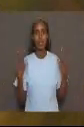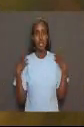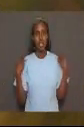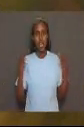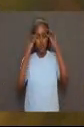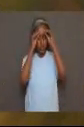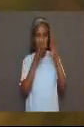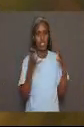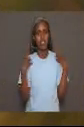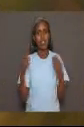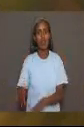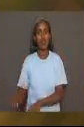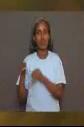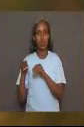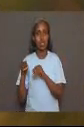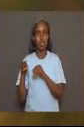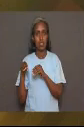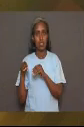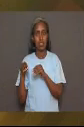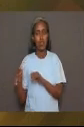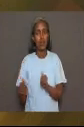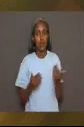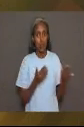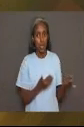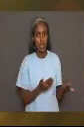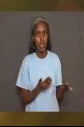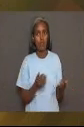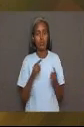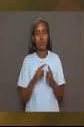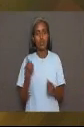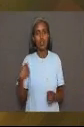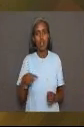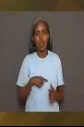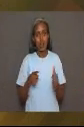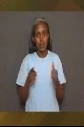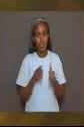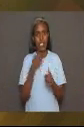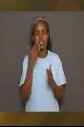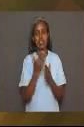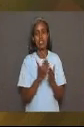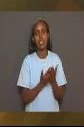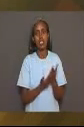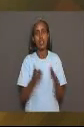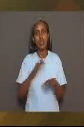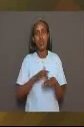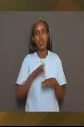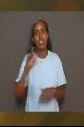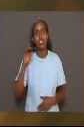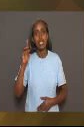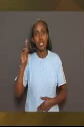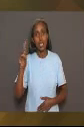Hello, teacher. Hello, students. Welcome to our first lesson on the